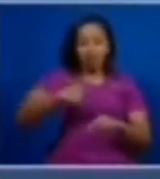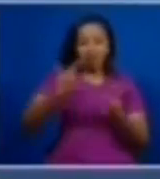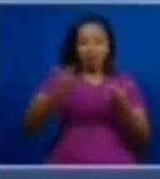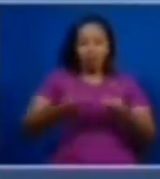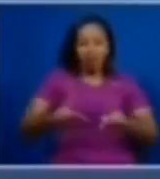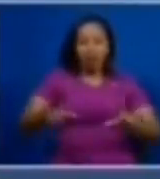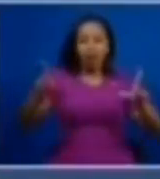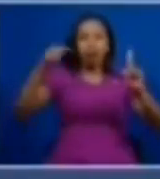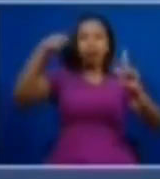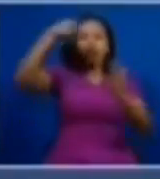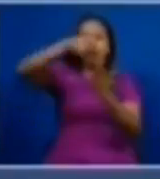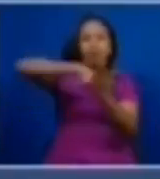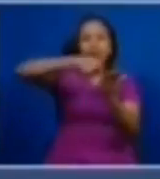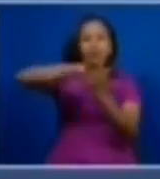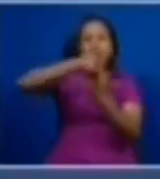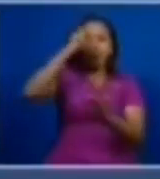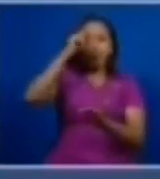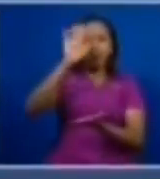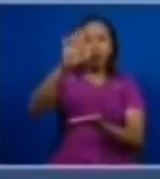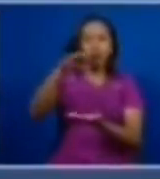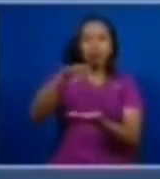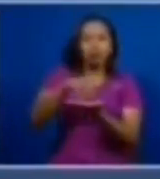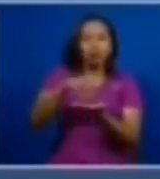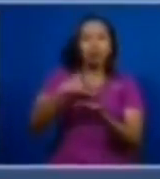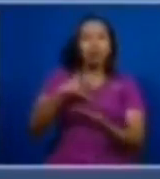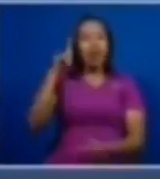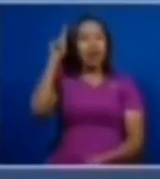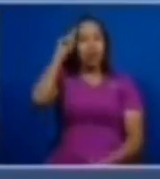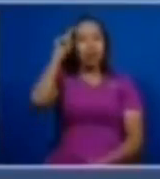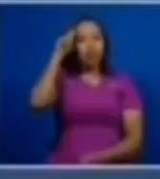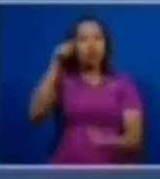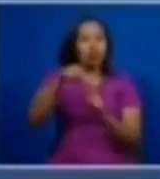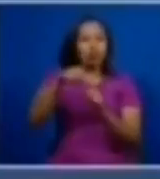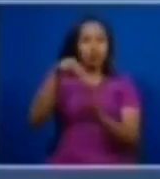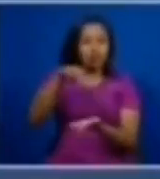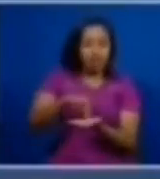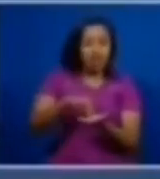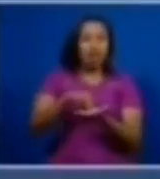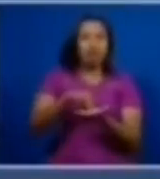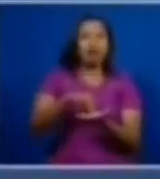to contest for that position, I thought to step up